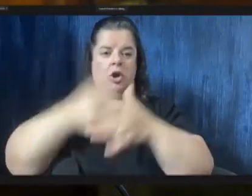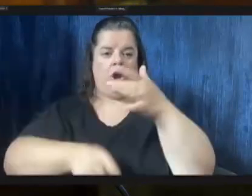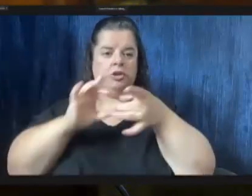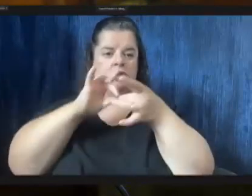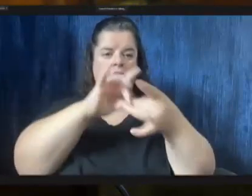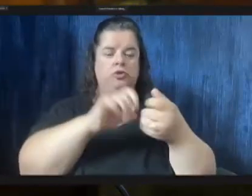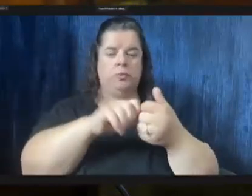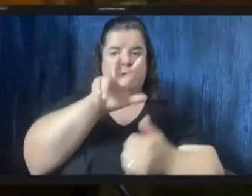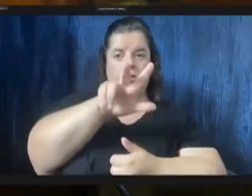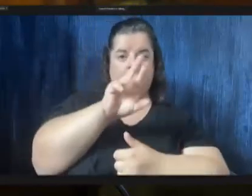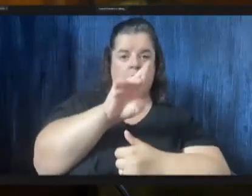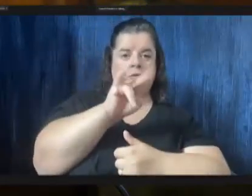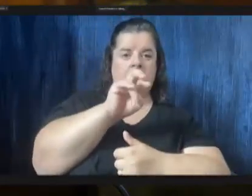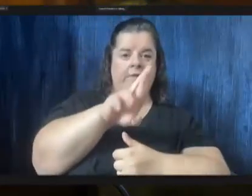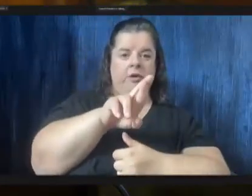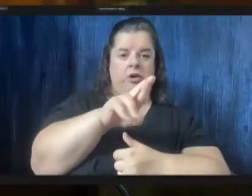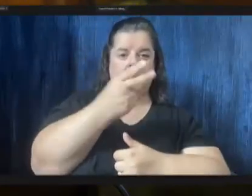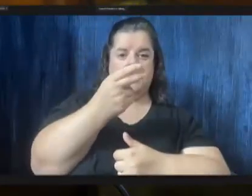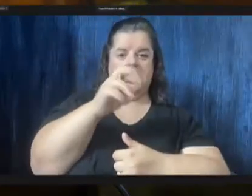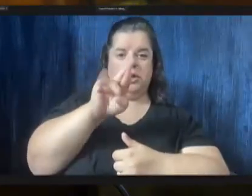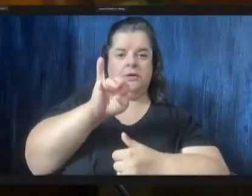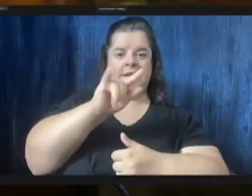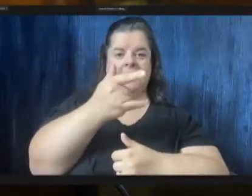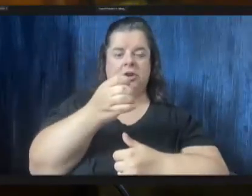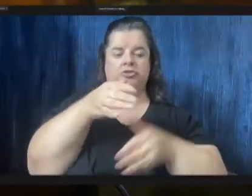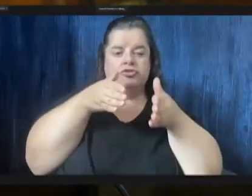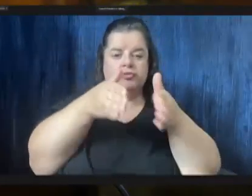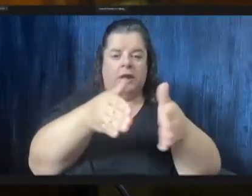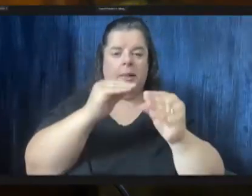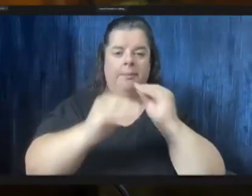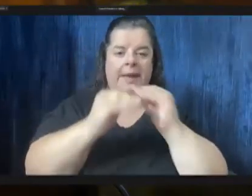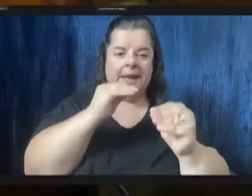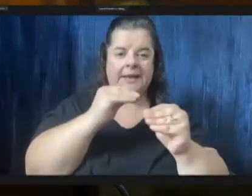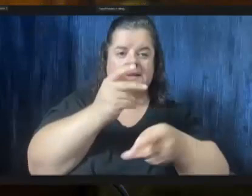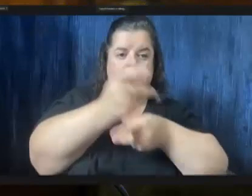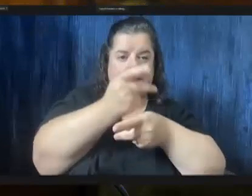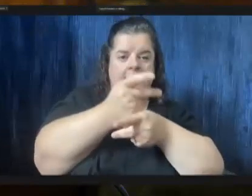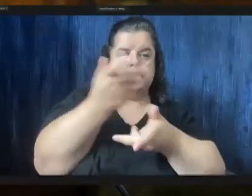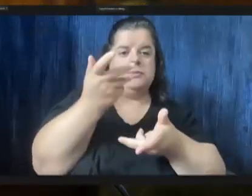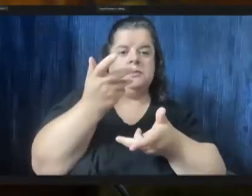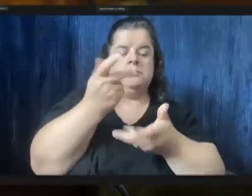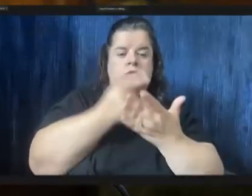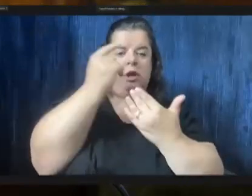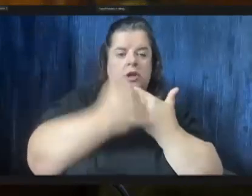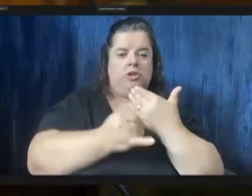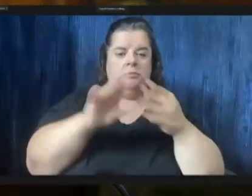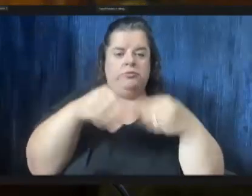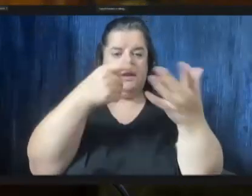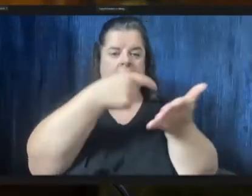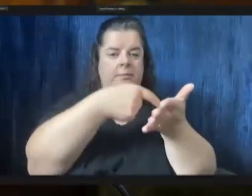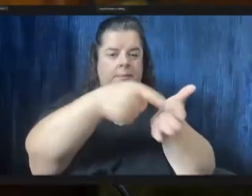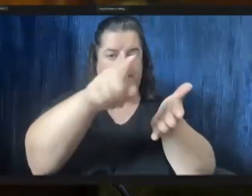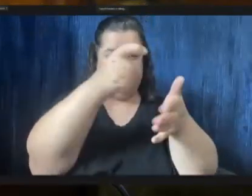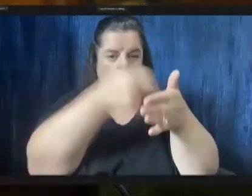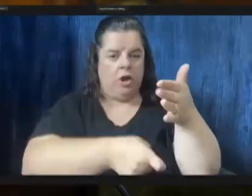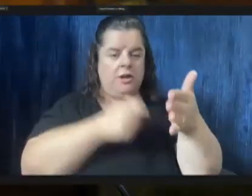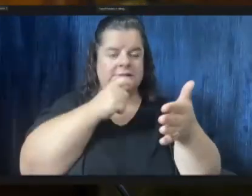with the Three Rivers Heritage Trail Maintenance and Management Project, providing for the payment of the cost thereof not to exceed